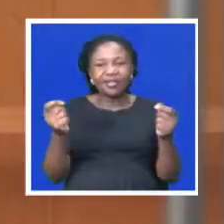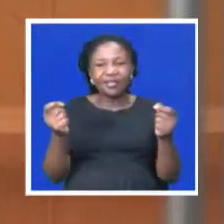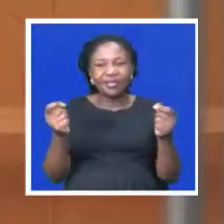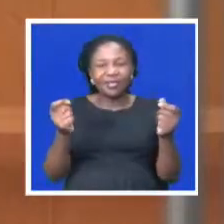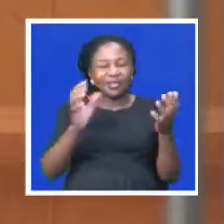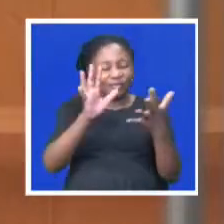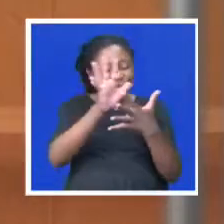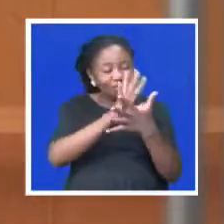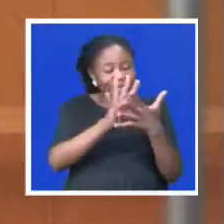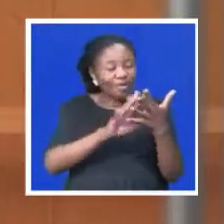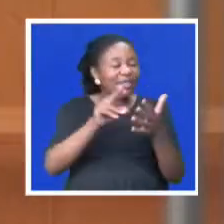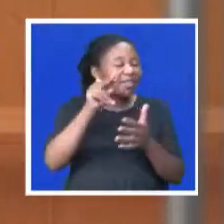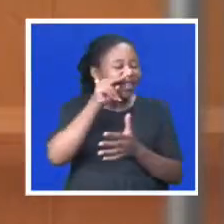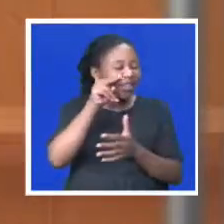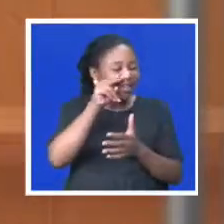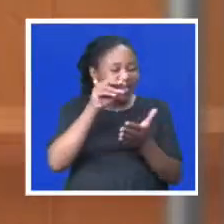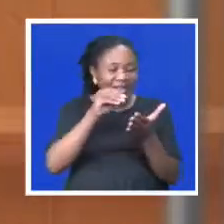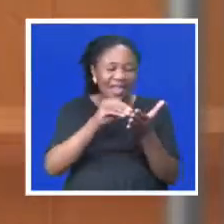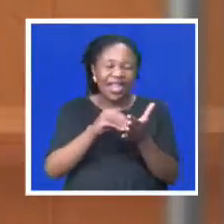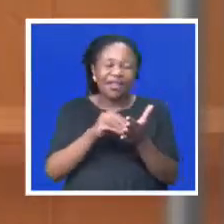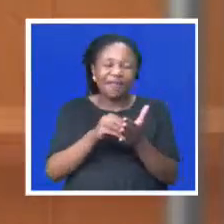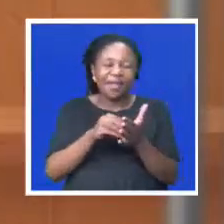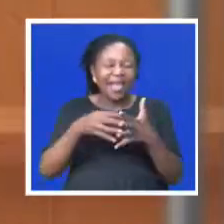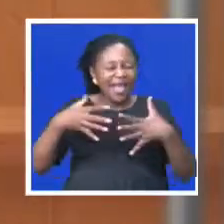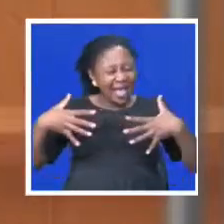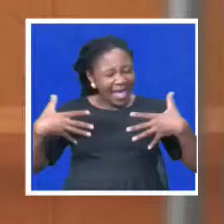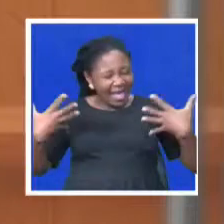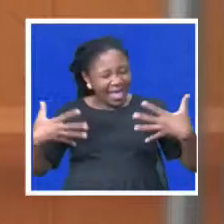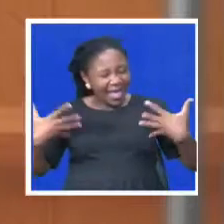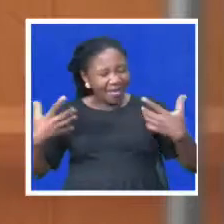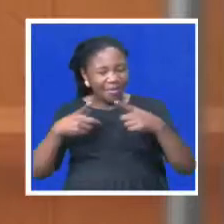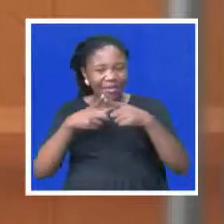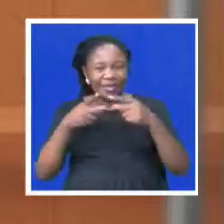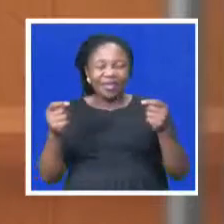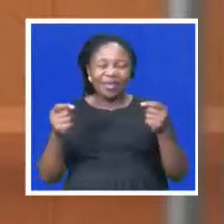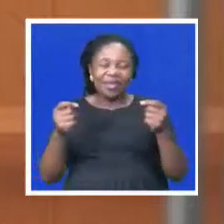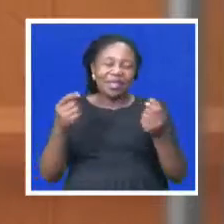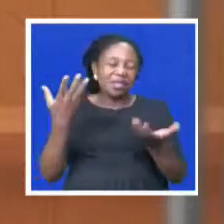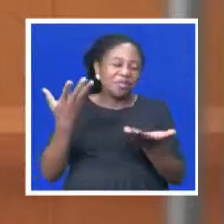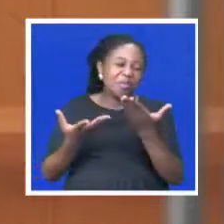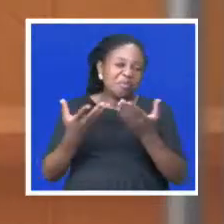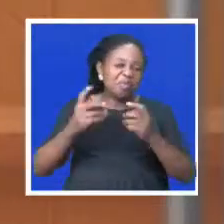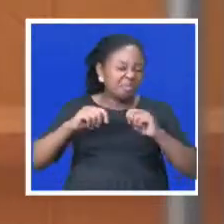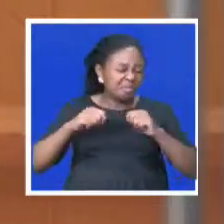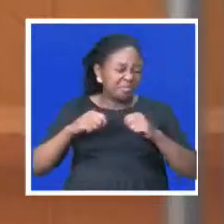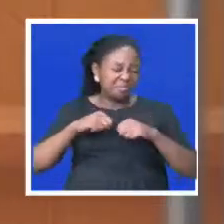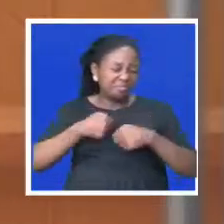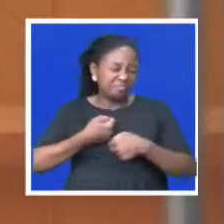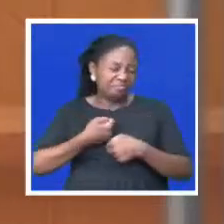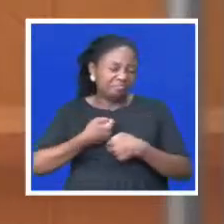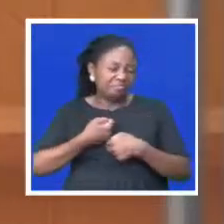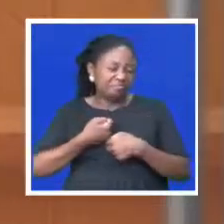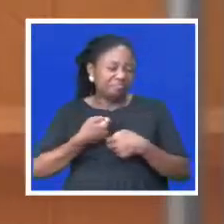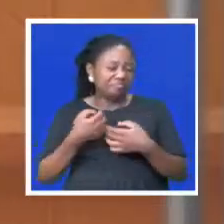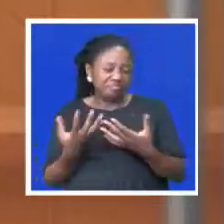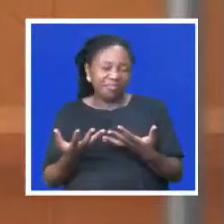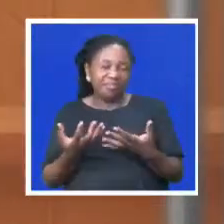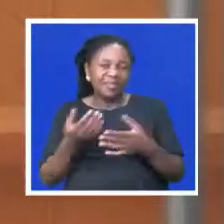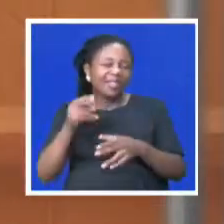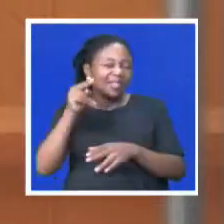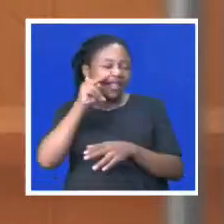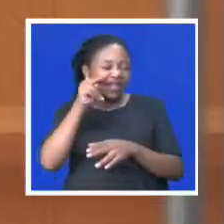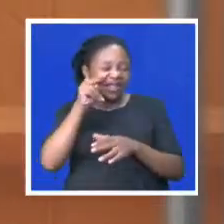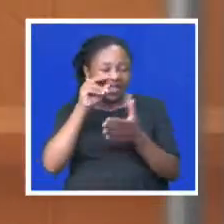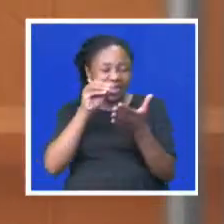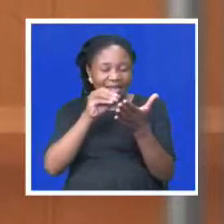a happy ending or it's a sad ending. Like this one, it has a happy ending. That is where we